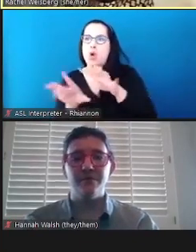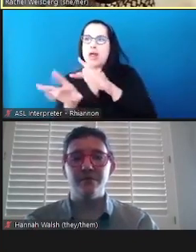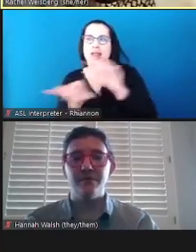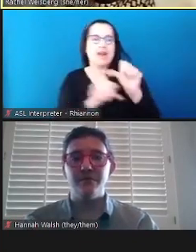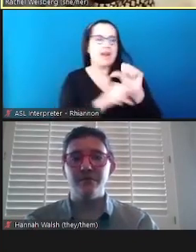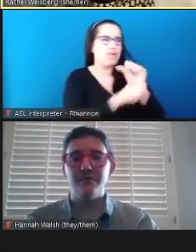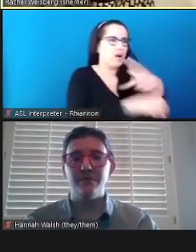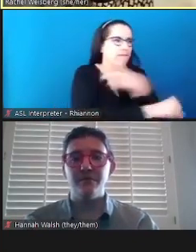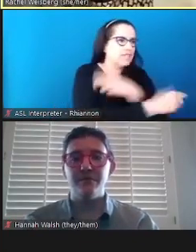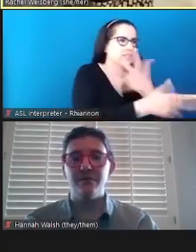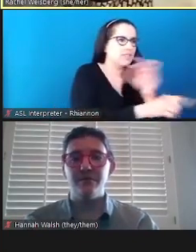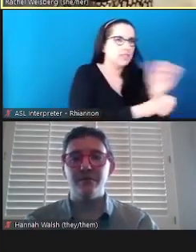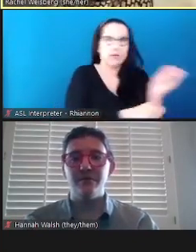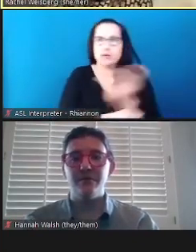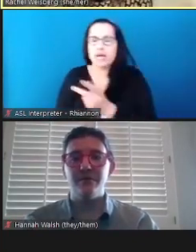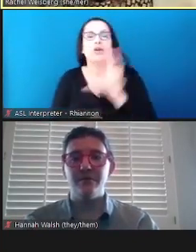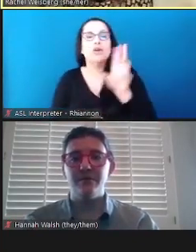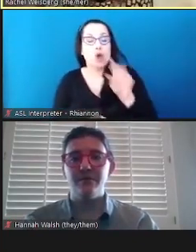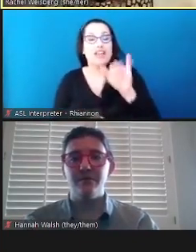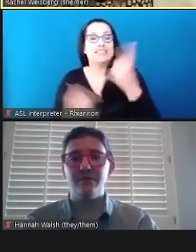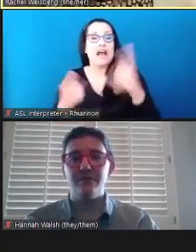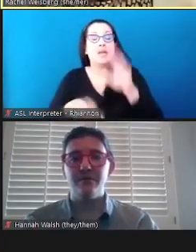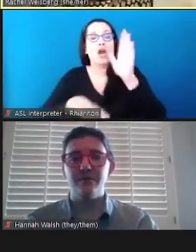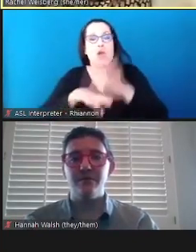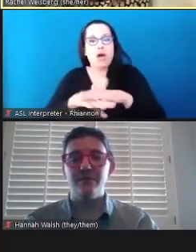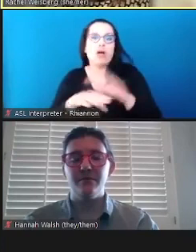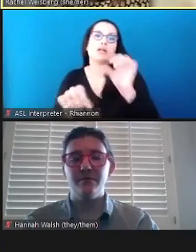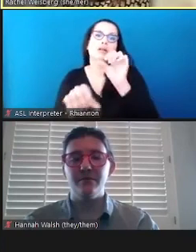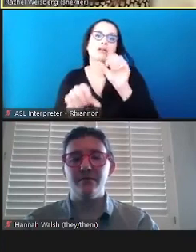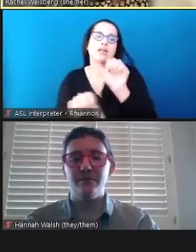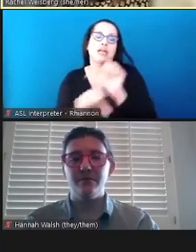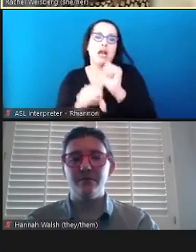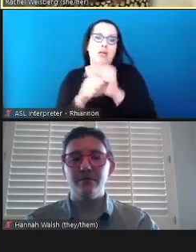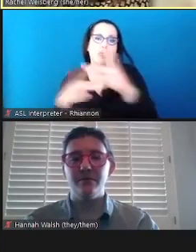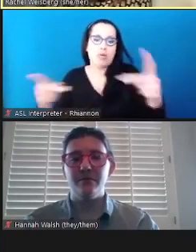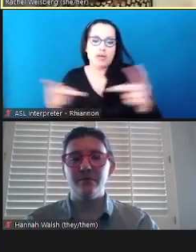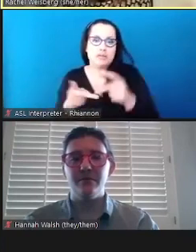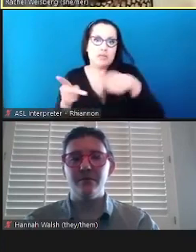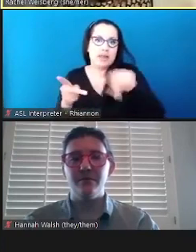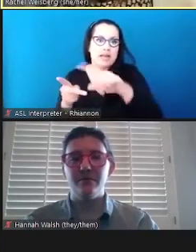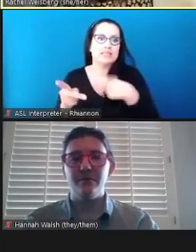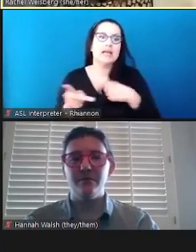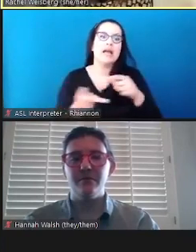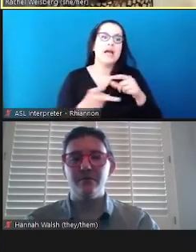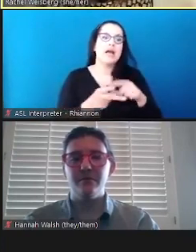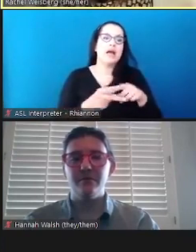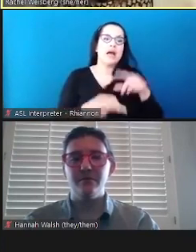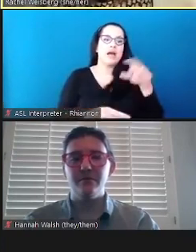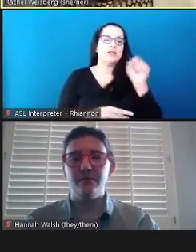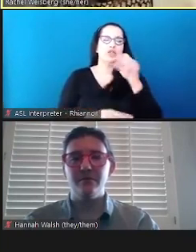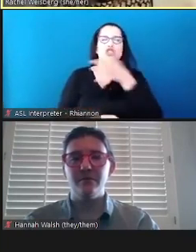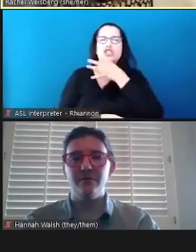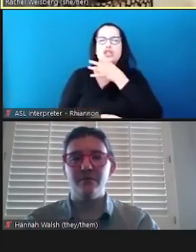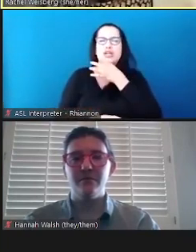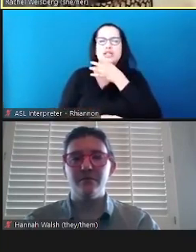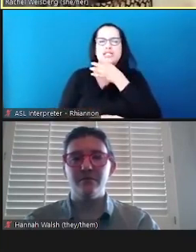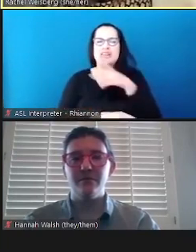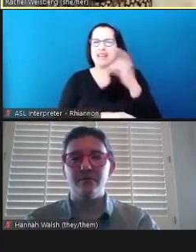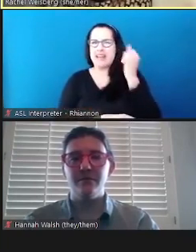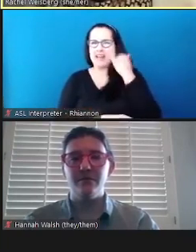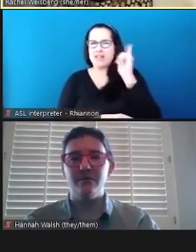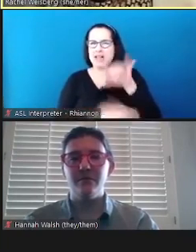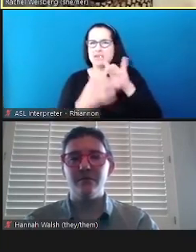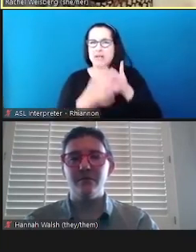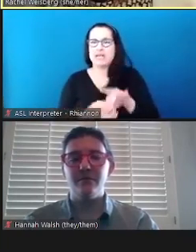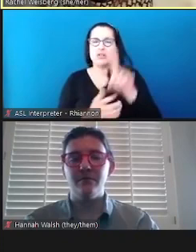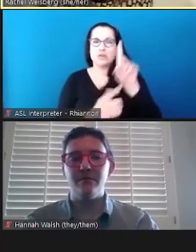the employer. And so Sarah's situation is different, and she wonders whether that is a disability-related inquiry or a medical exam.